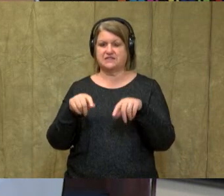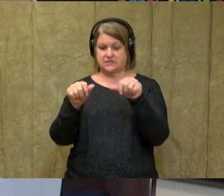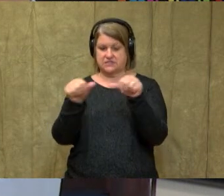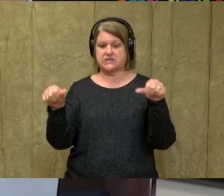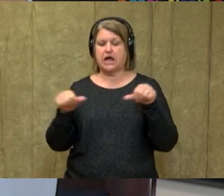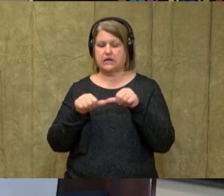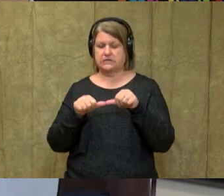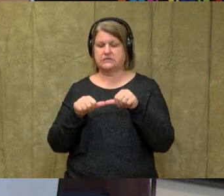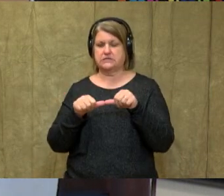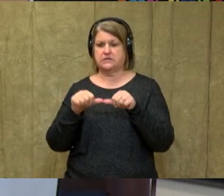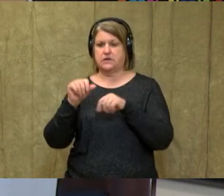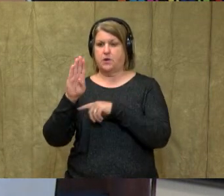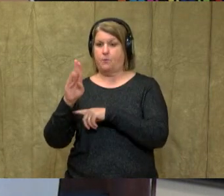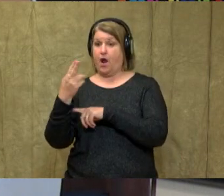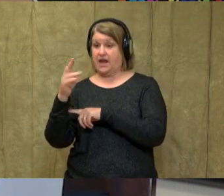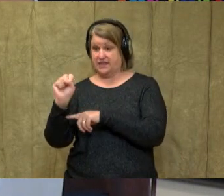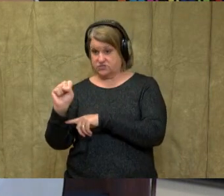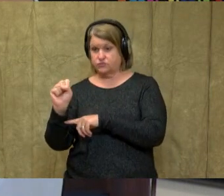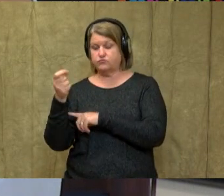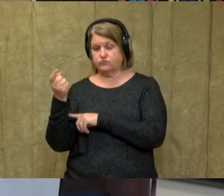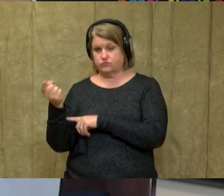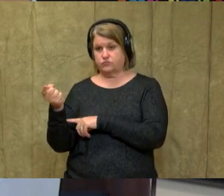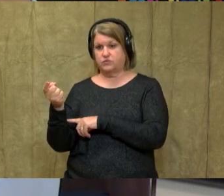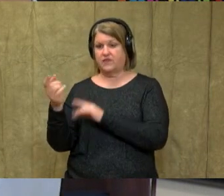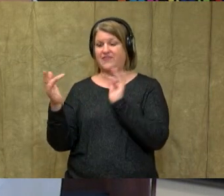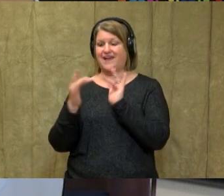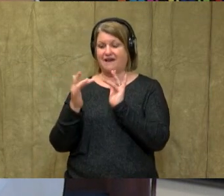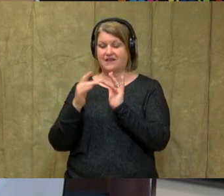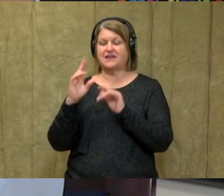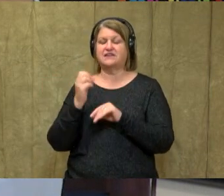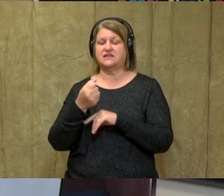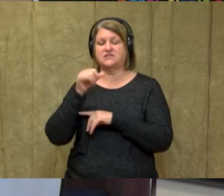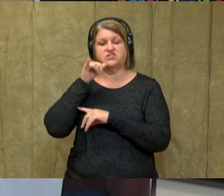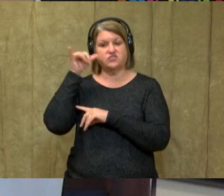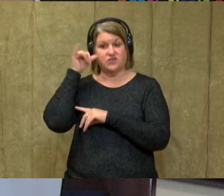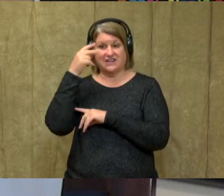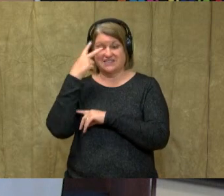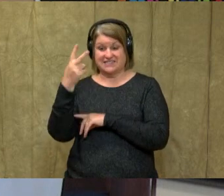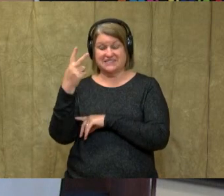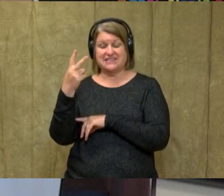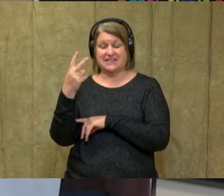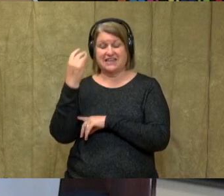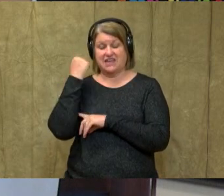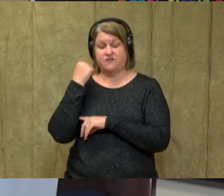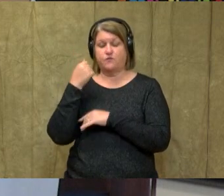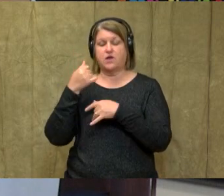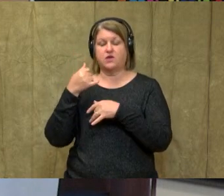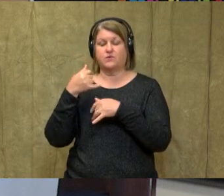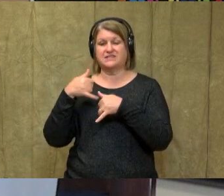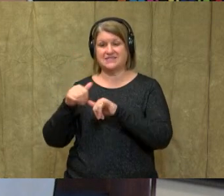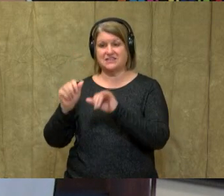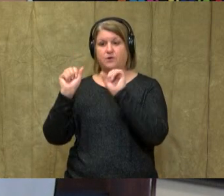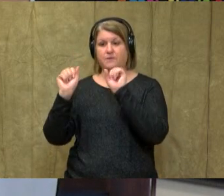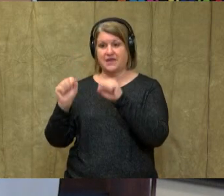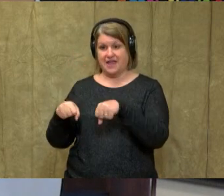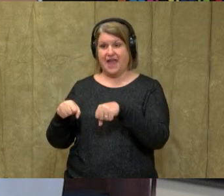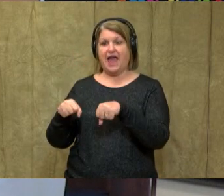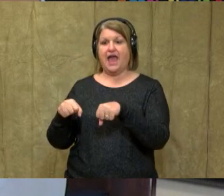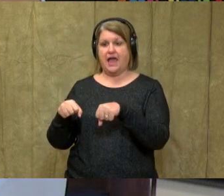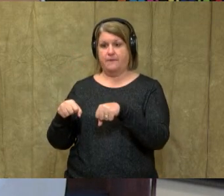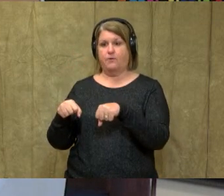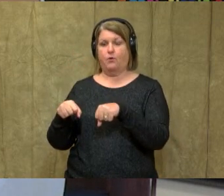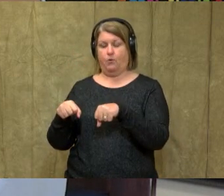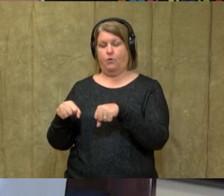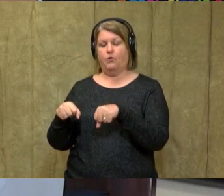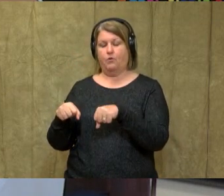they contacted us yesterday to see if we would still be able to seat people there if we had to have them 6 feet apart. So